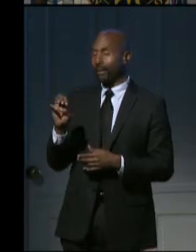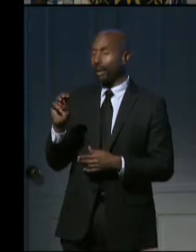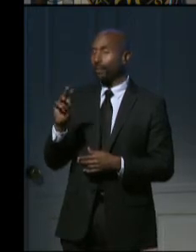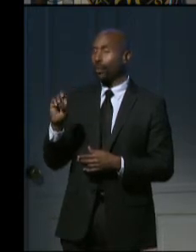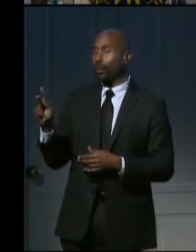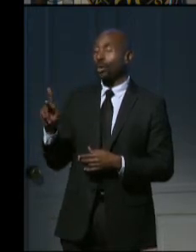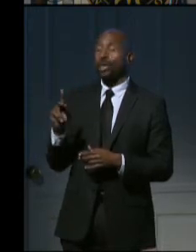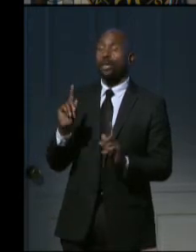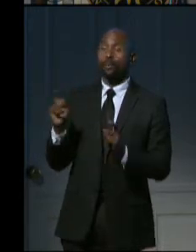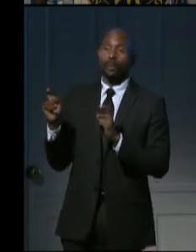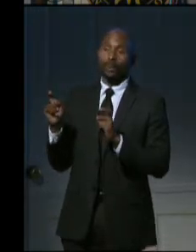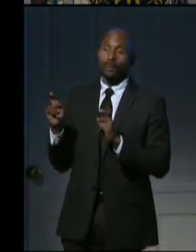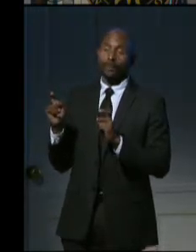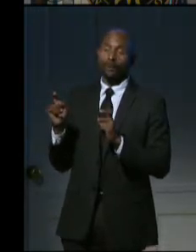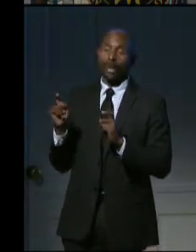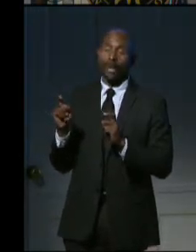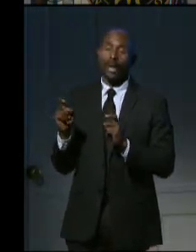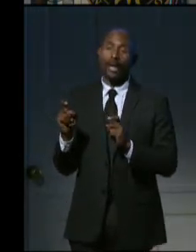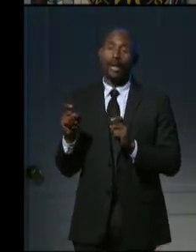learning.